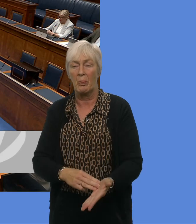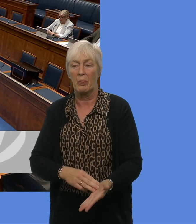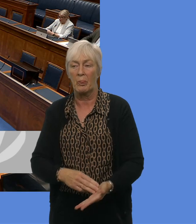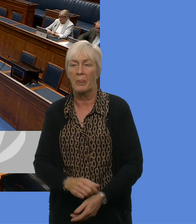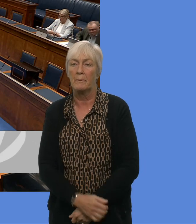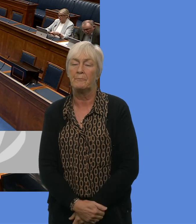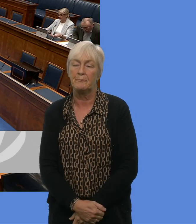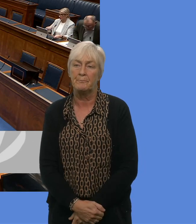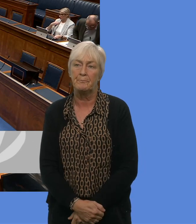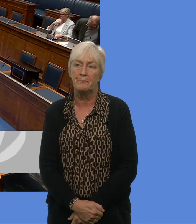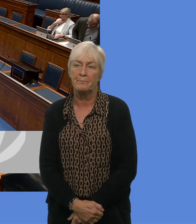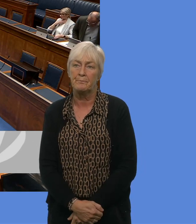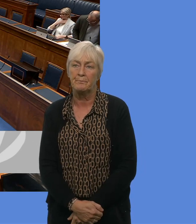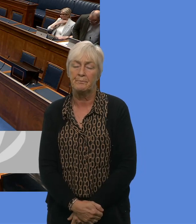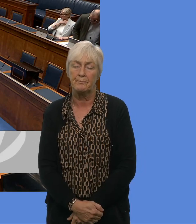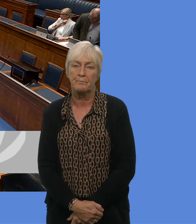McHugh.